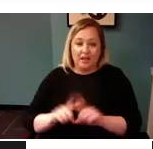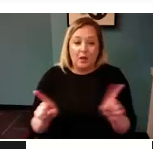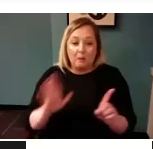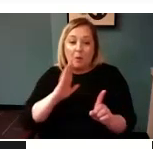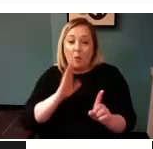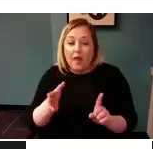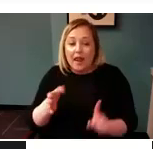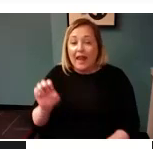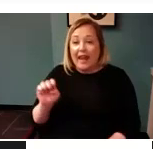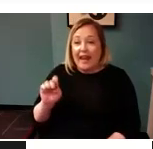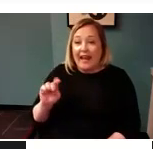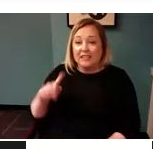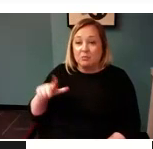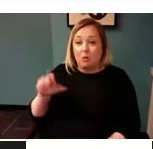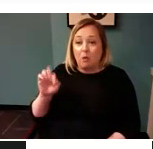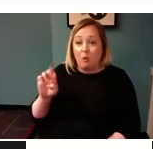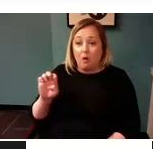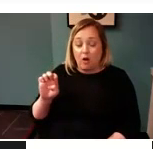G